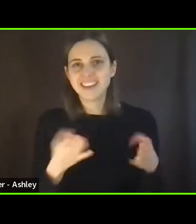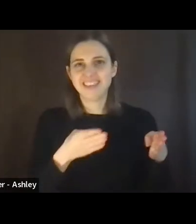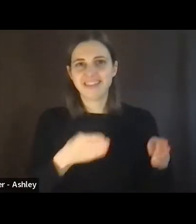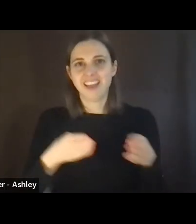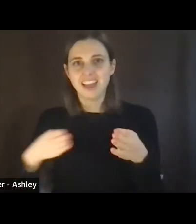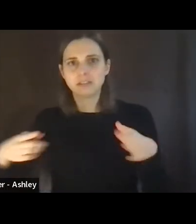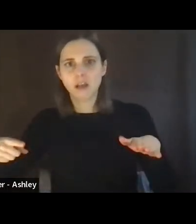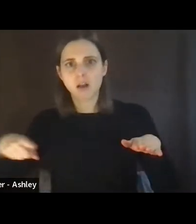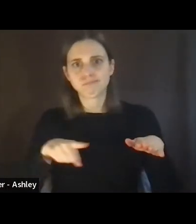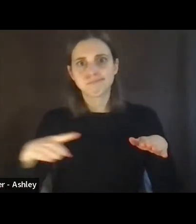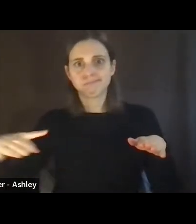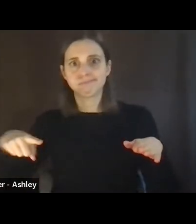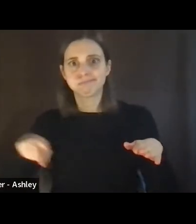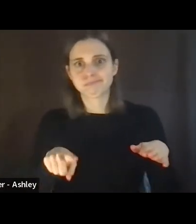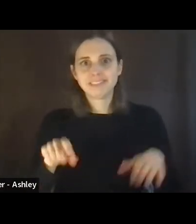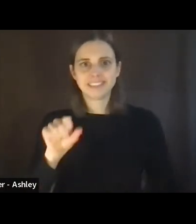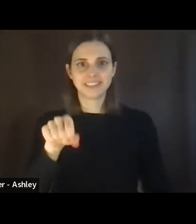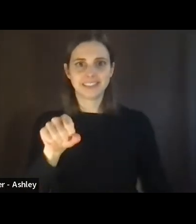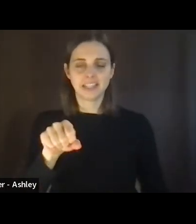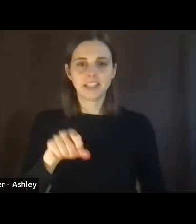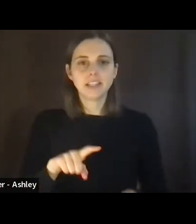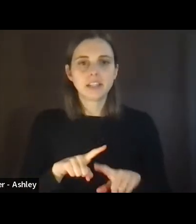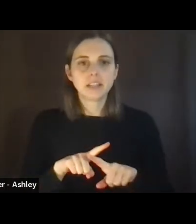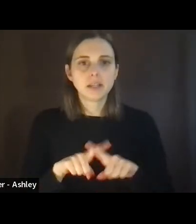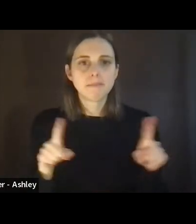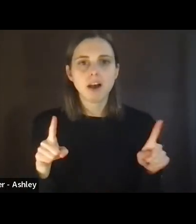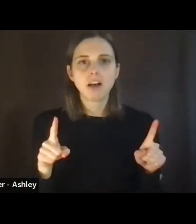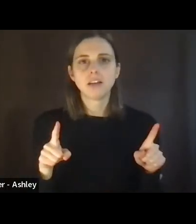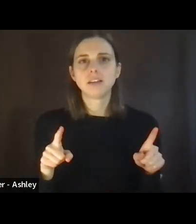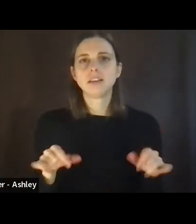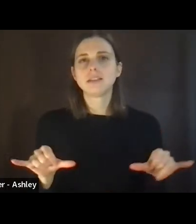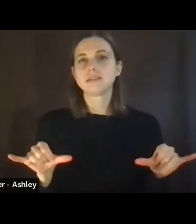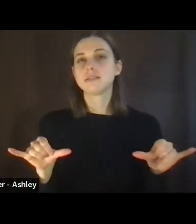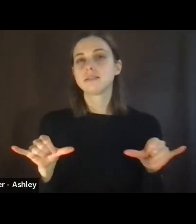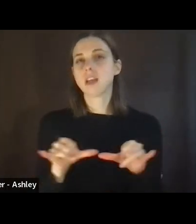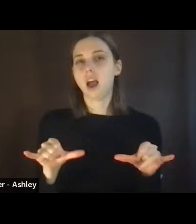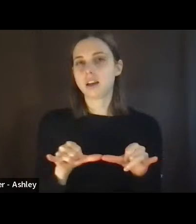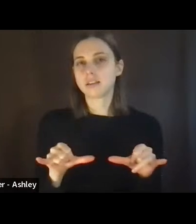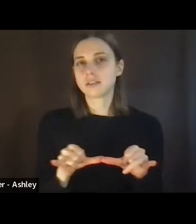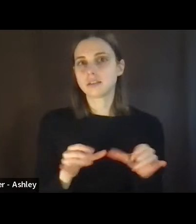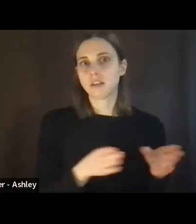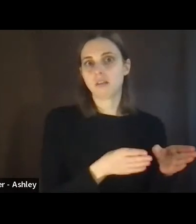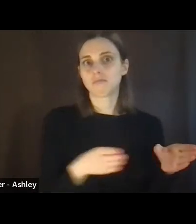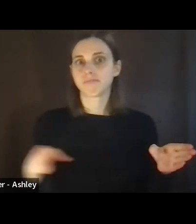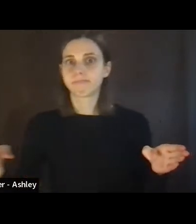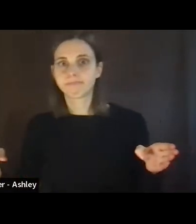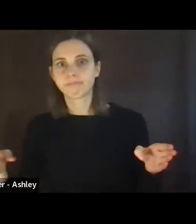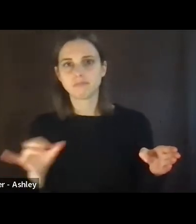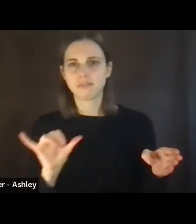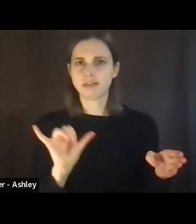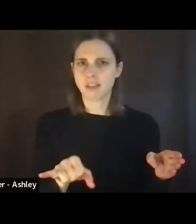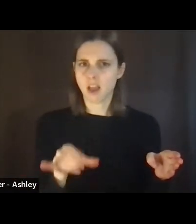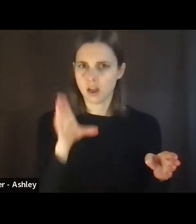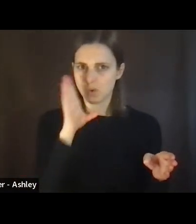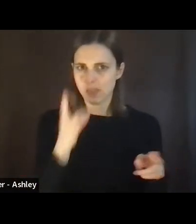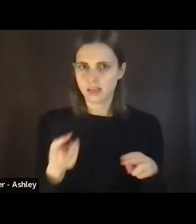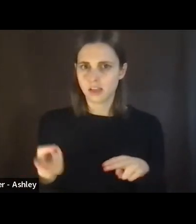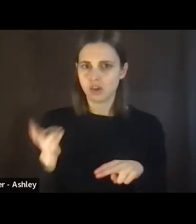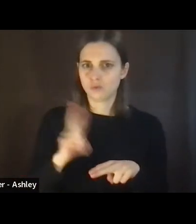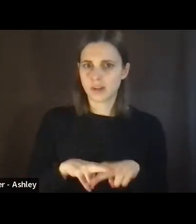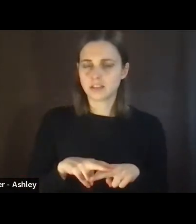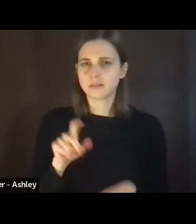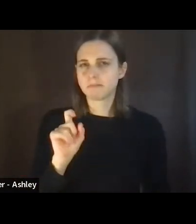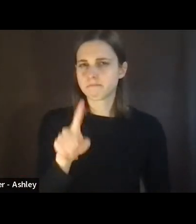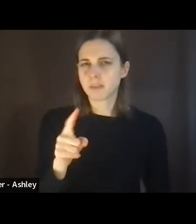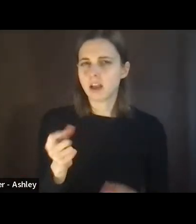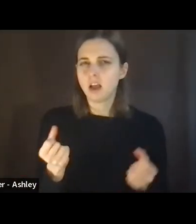But that's going to increase the size of the footprint of the bridge, right? How much is it going to increase the